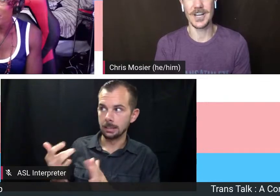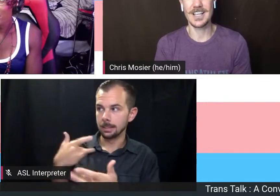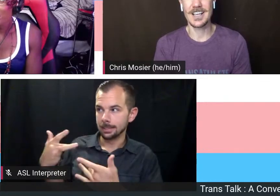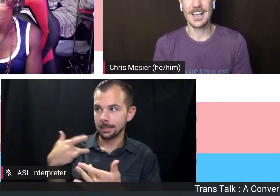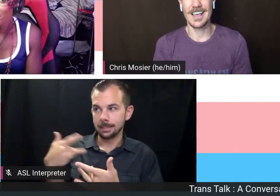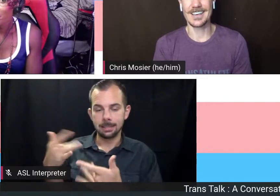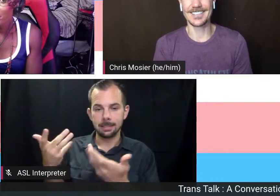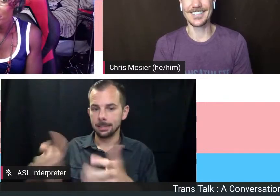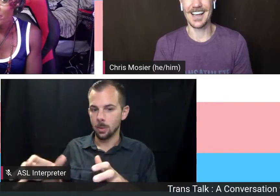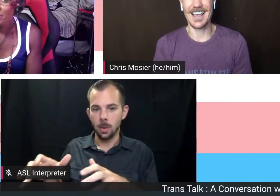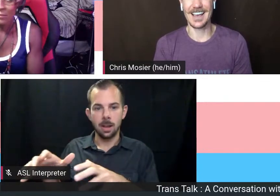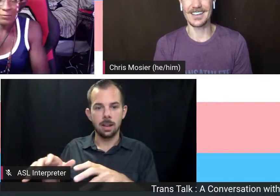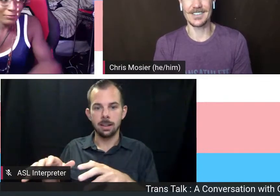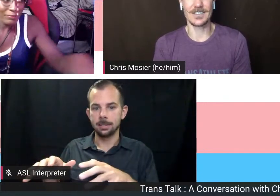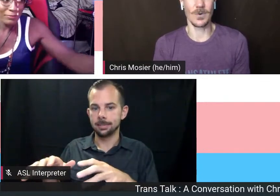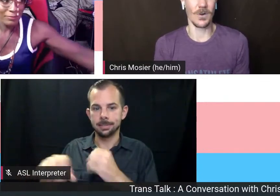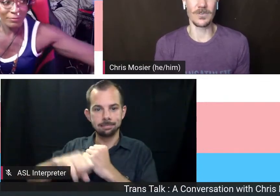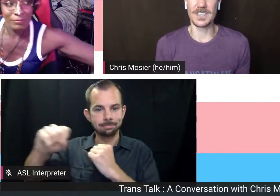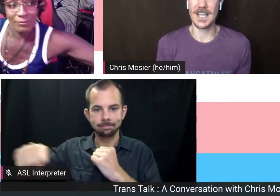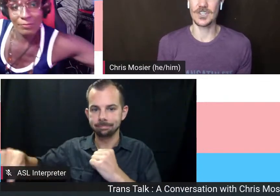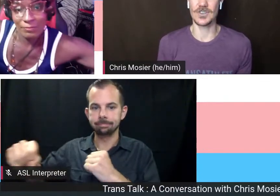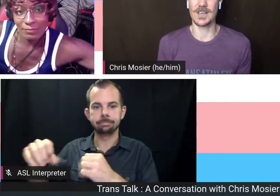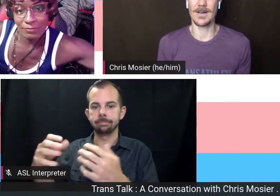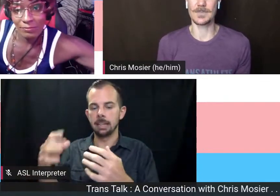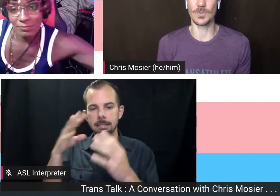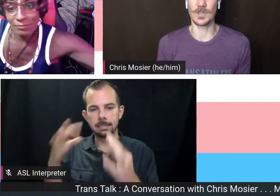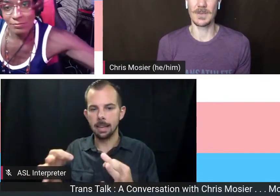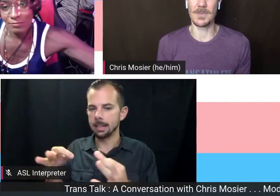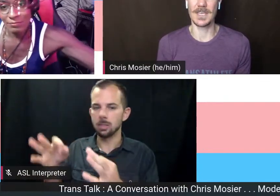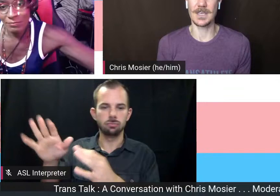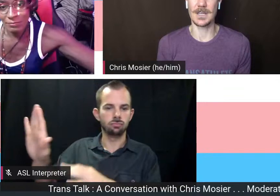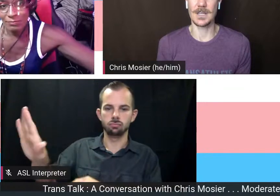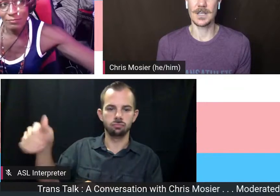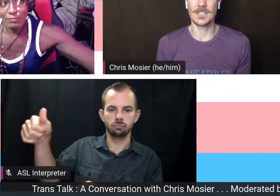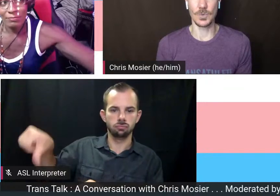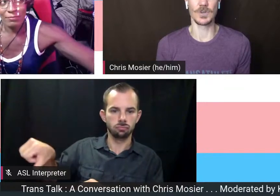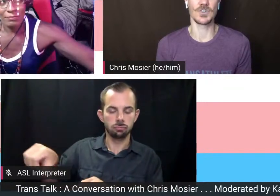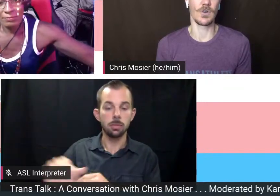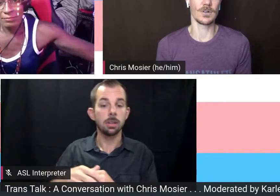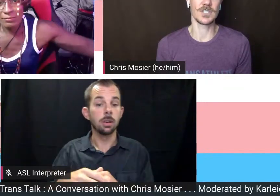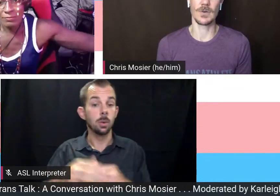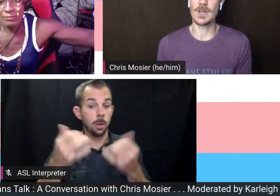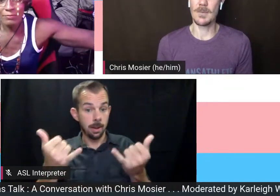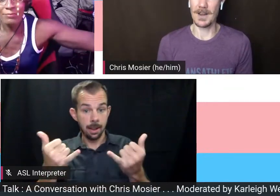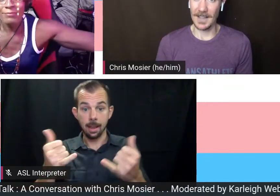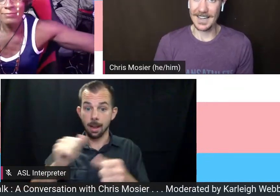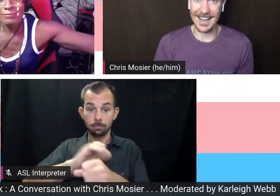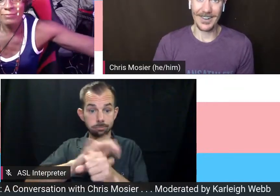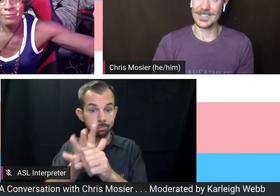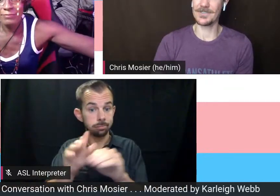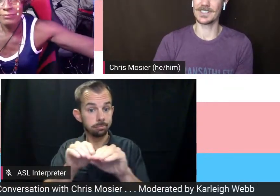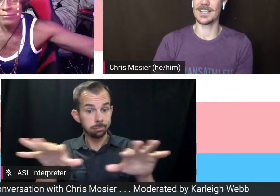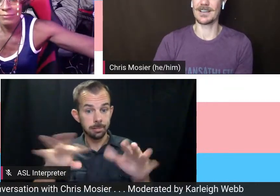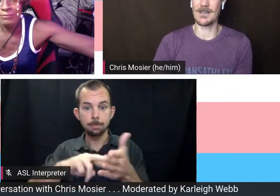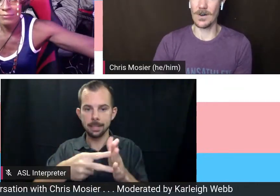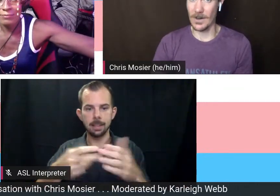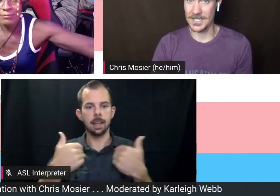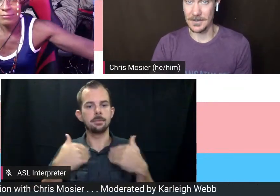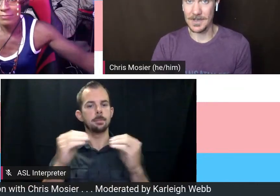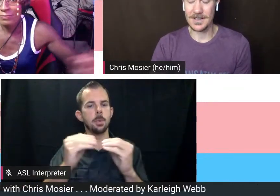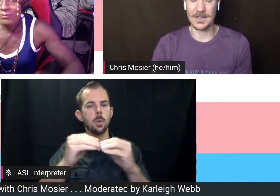the surgery. And I had, all of this extra time to really make it super strong. So my leg now is